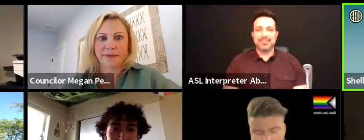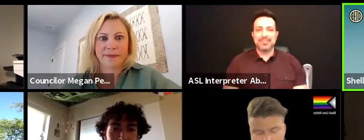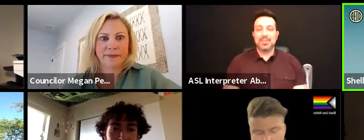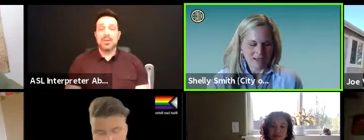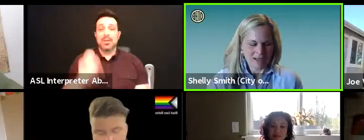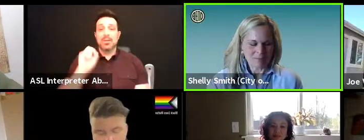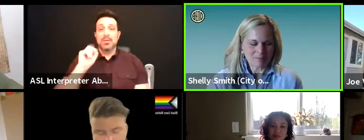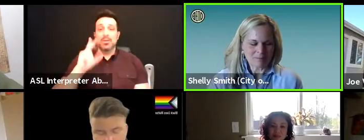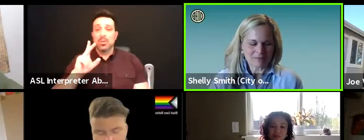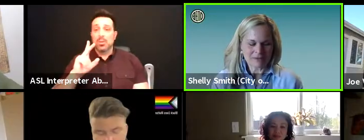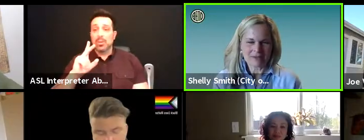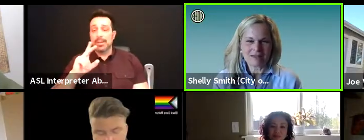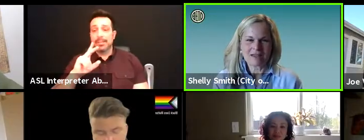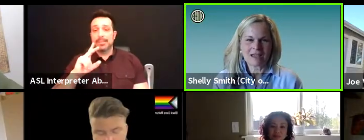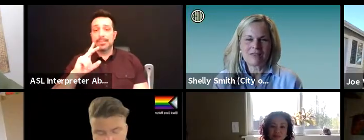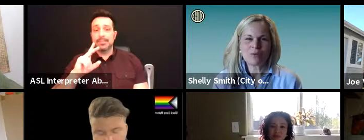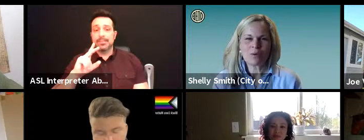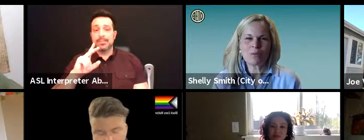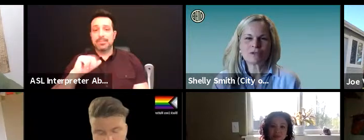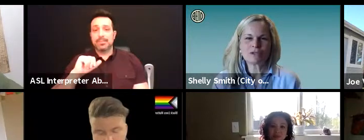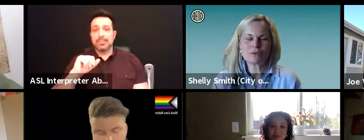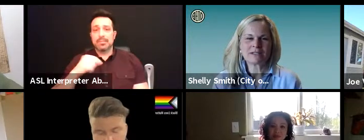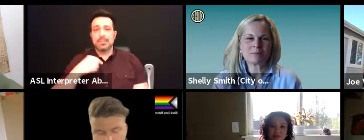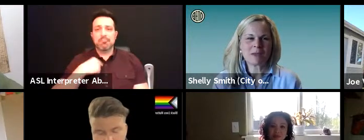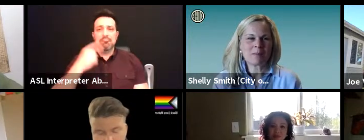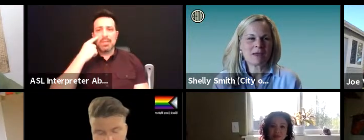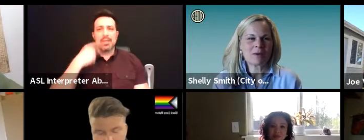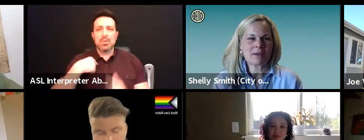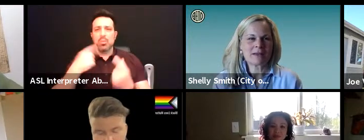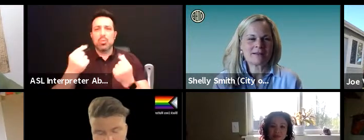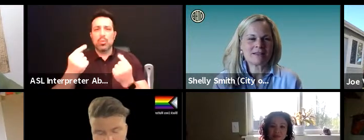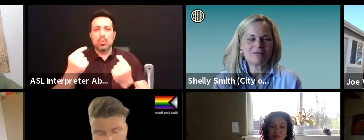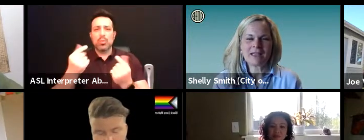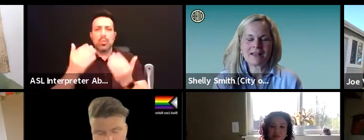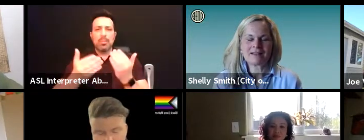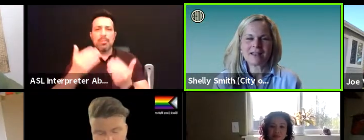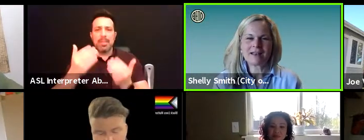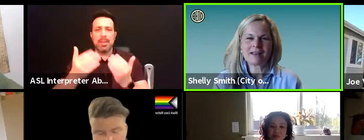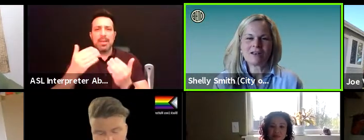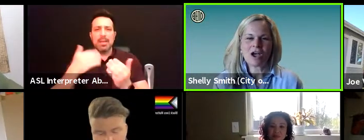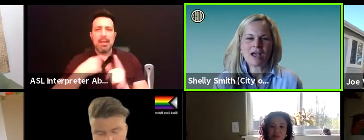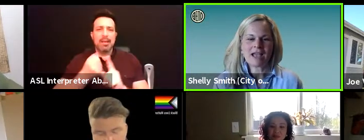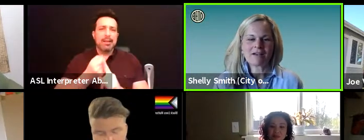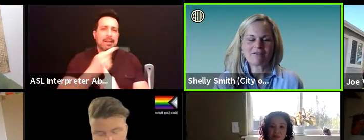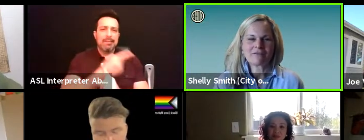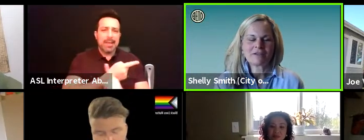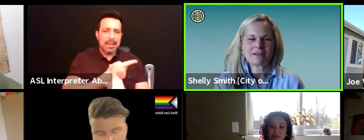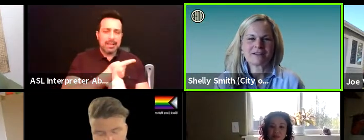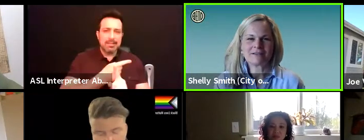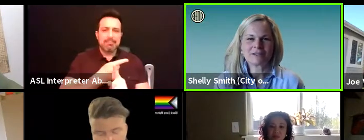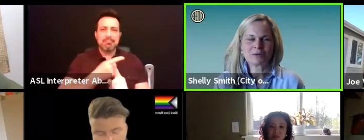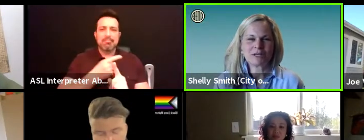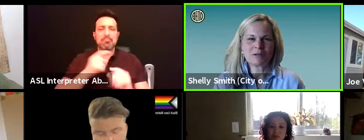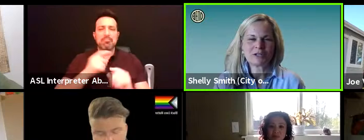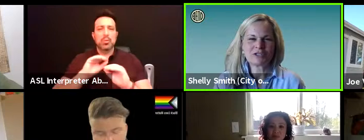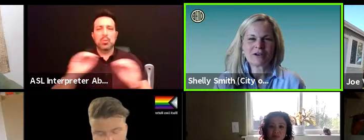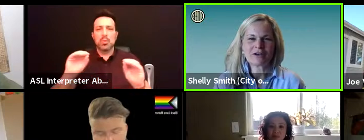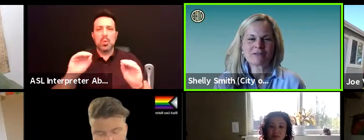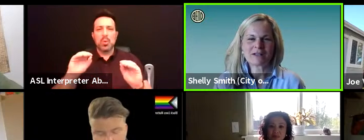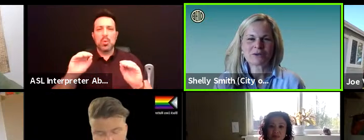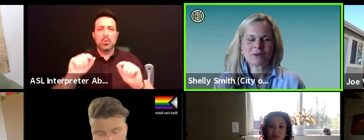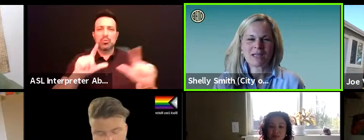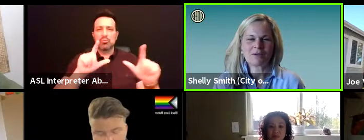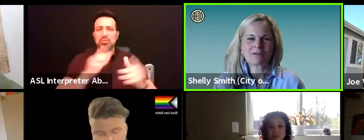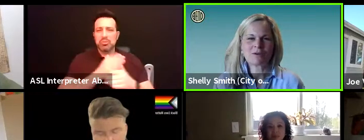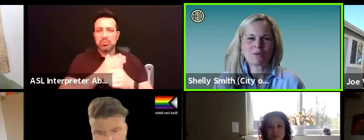Okay, so I think what we'll do is maybe I'm going to deviate and not have the screen be